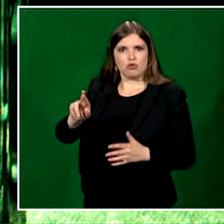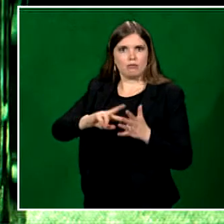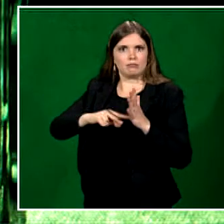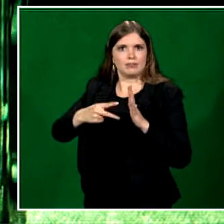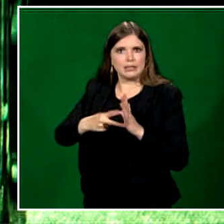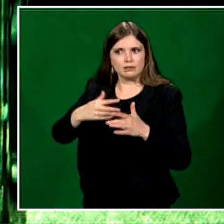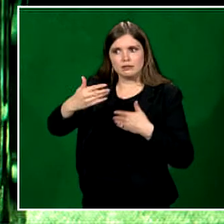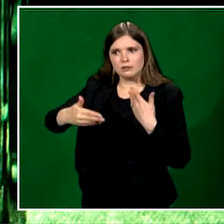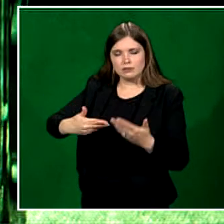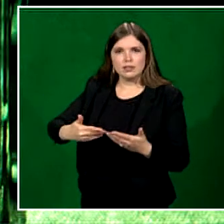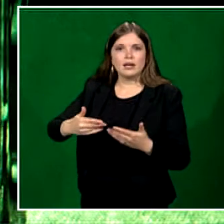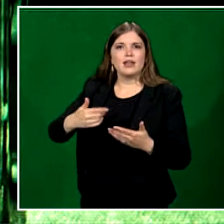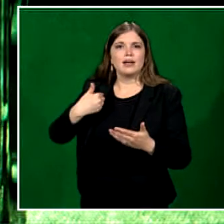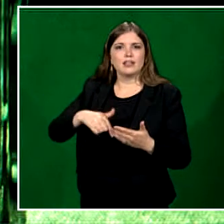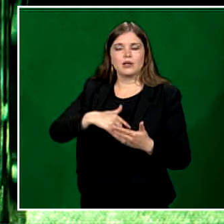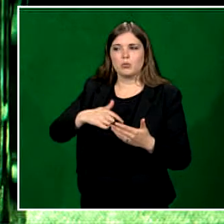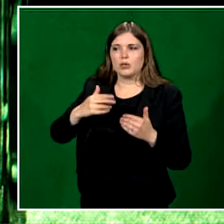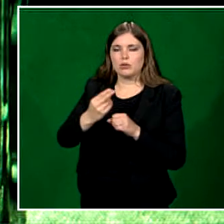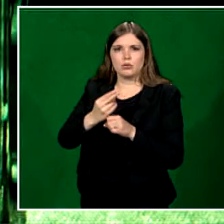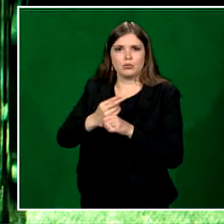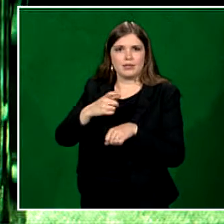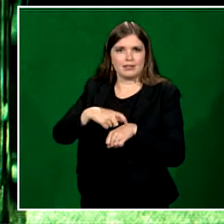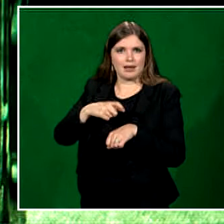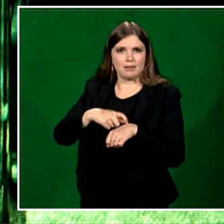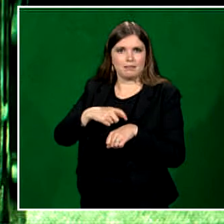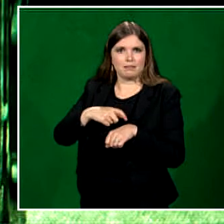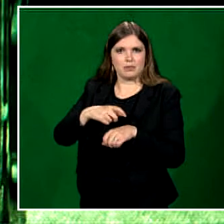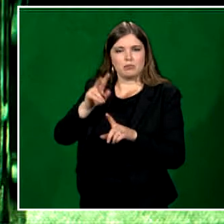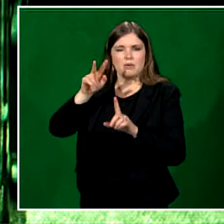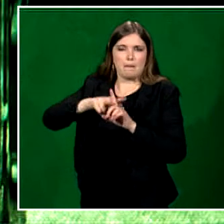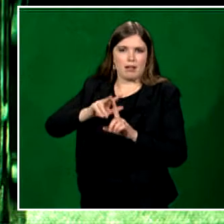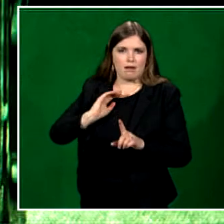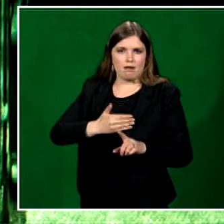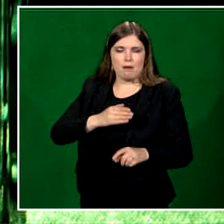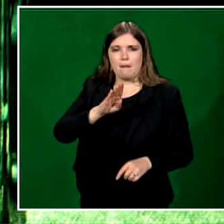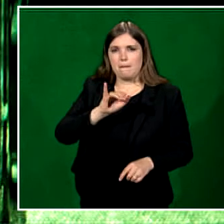to apply, and the time to apply the biochar.